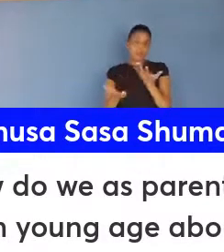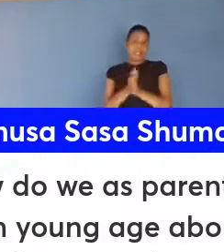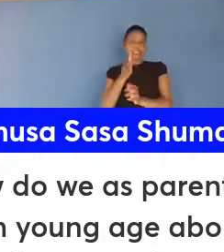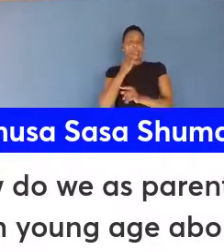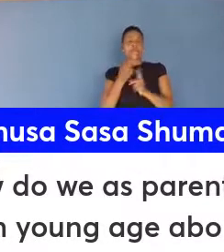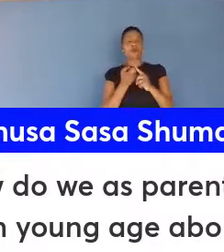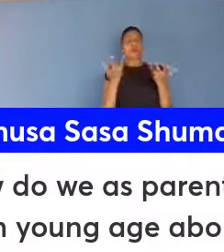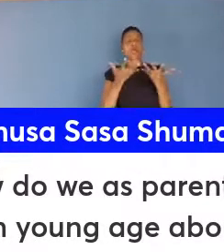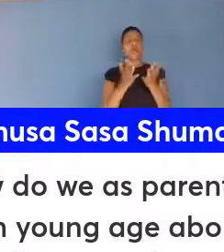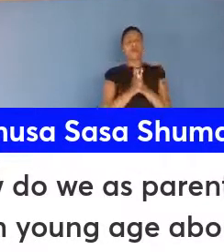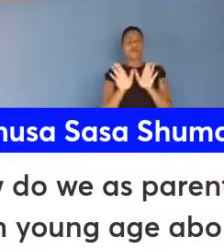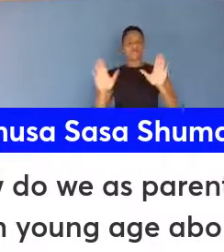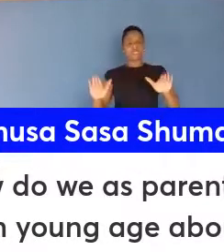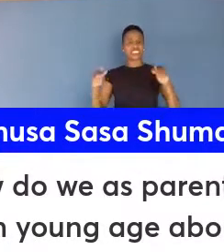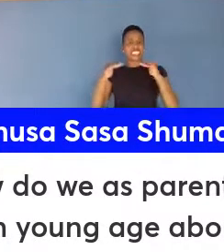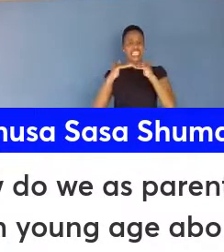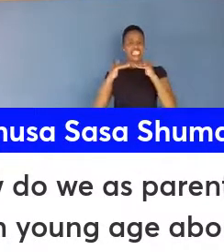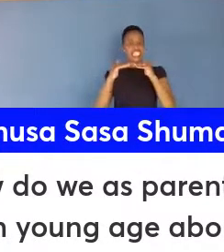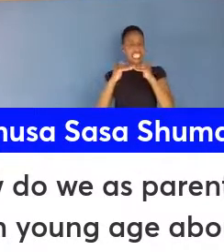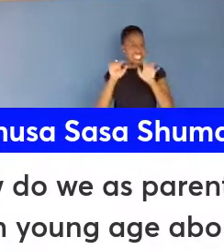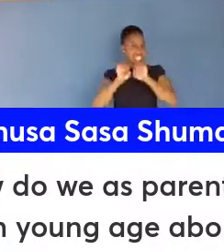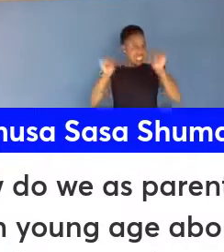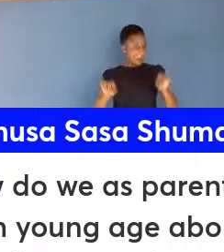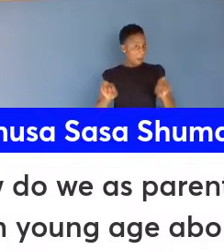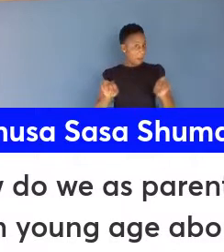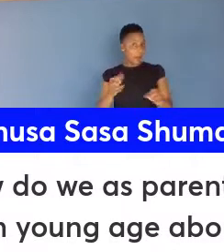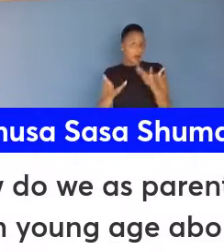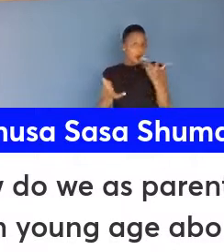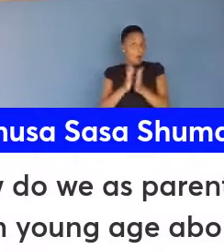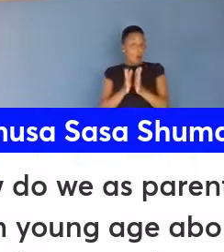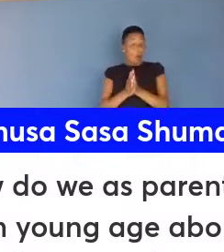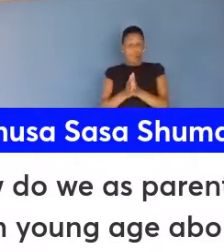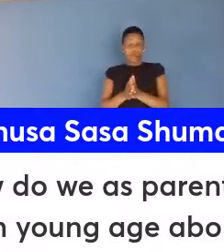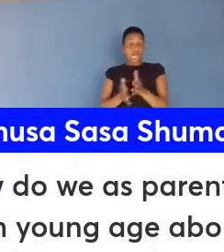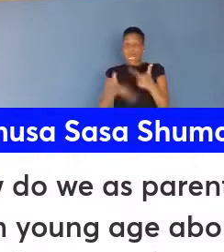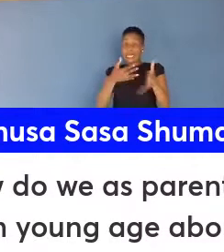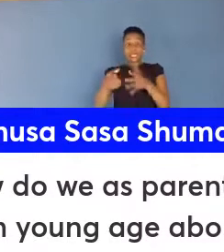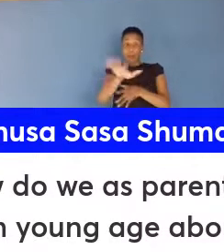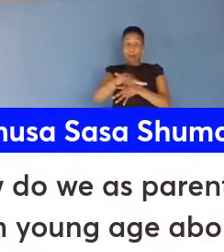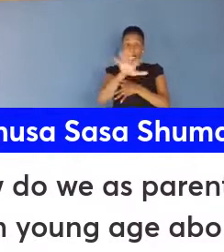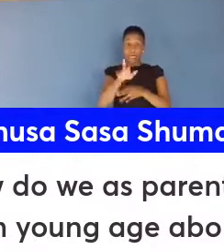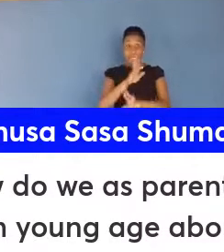or other, places where they can report this?